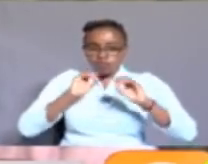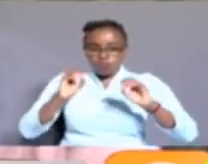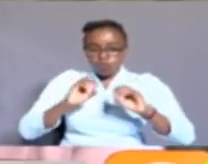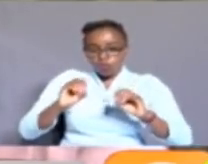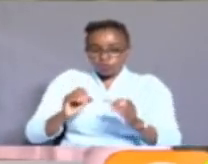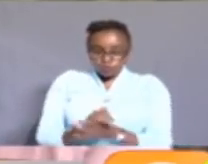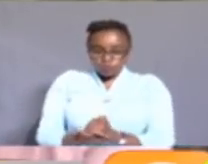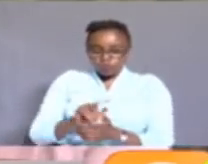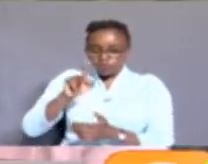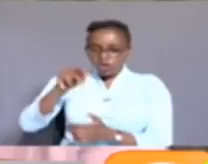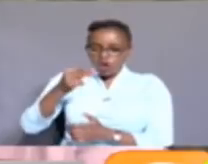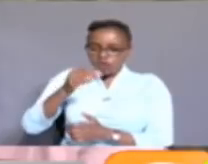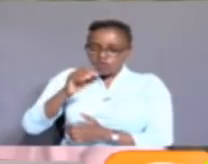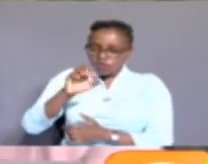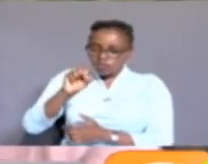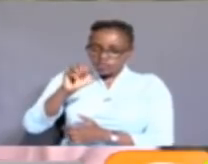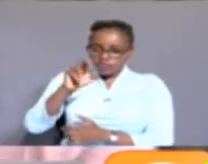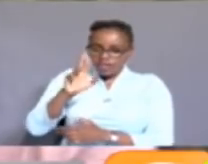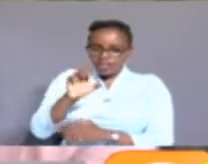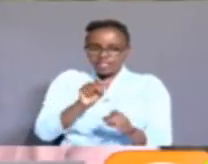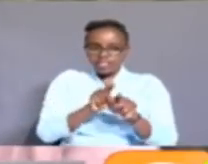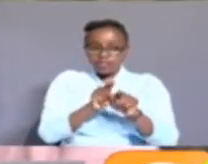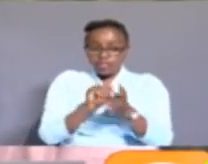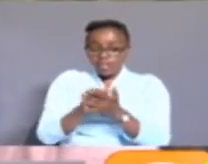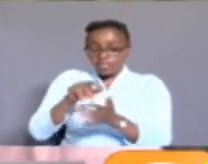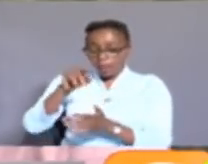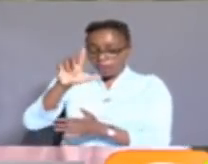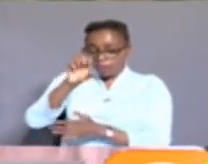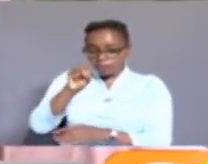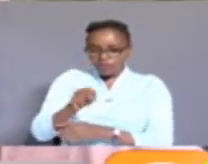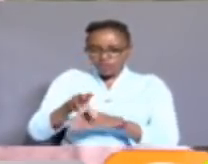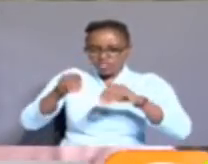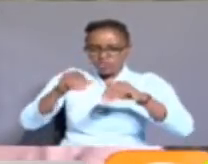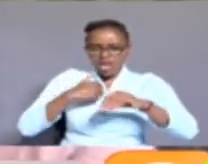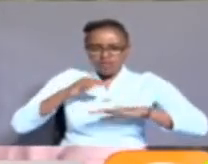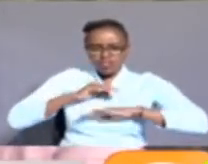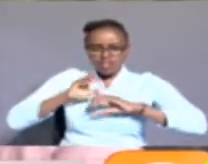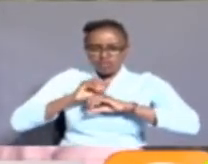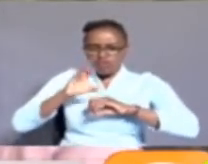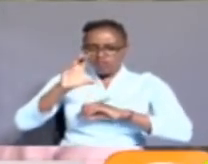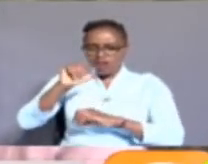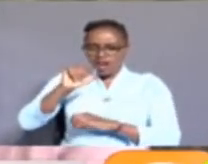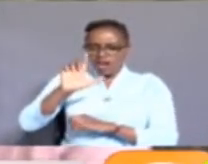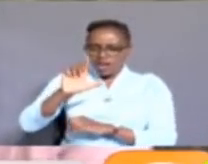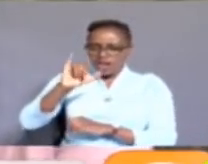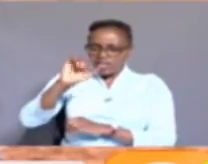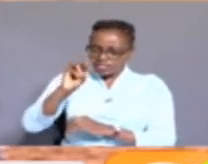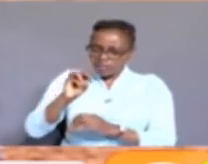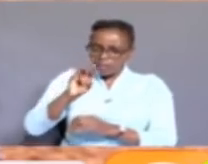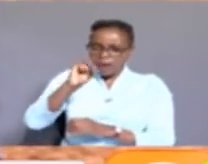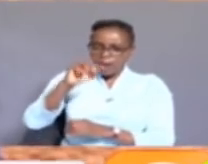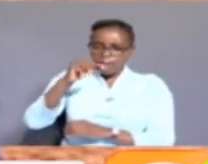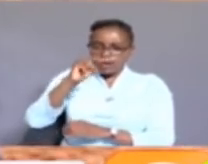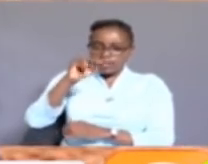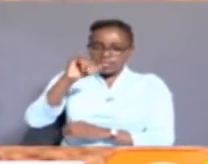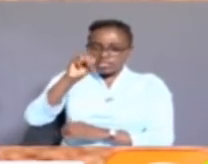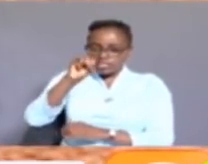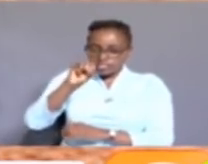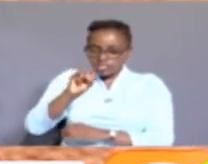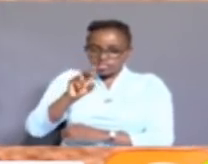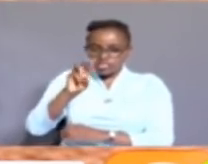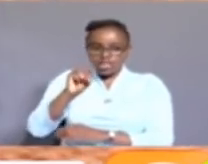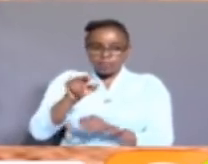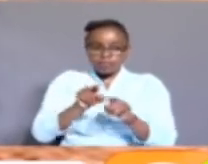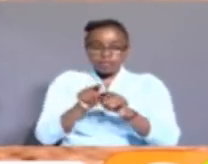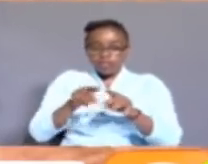The soil was also very deficient in boron. The soil was very deficient in calcium, magnesium. Soil testing refers